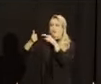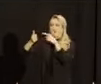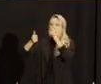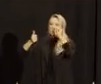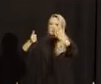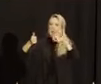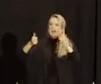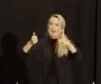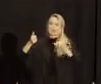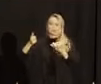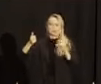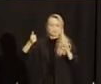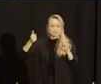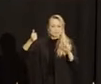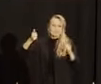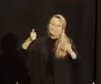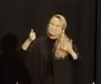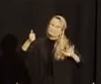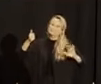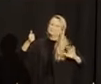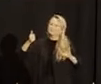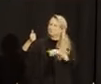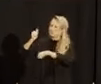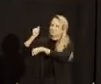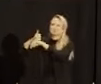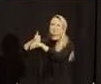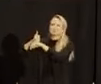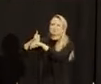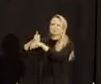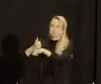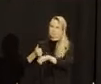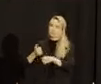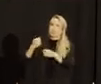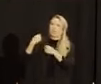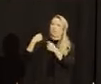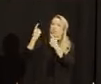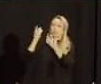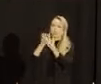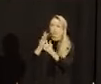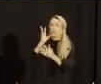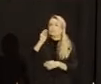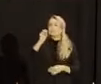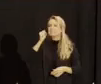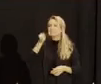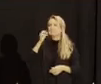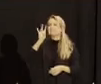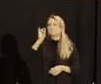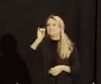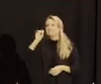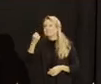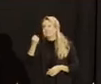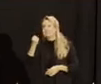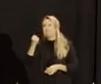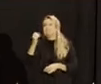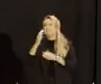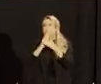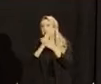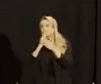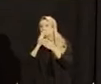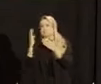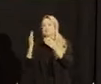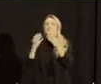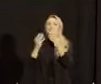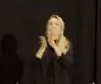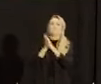and 70s that focuses on self-determination, agency, and advocacy of